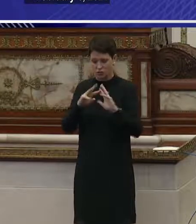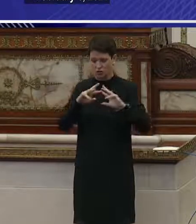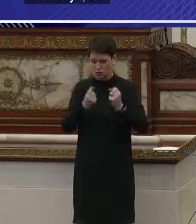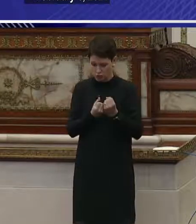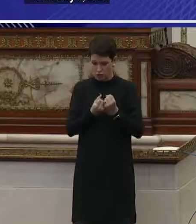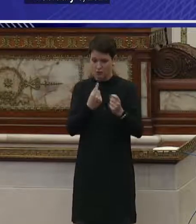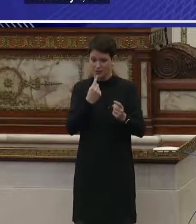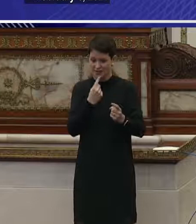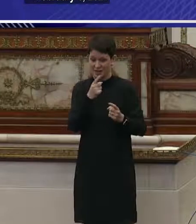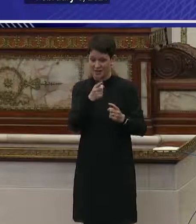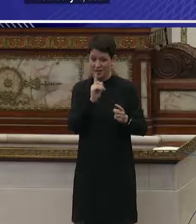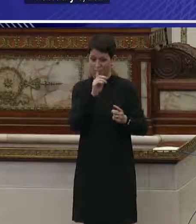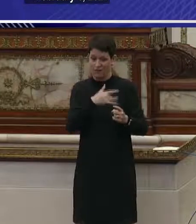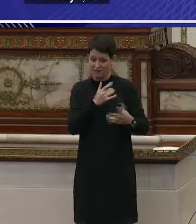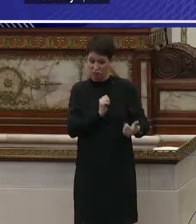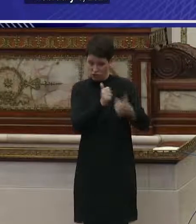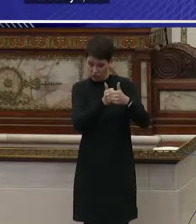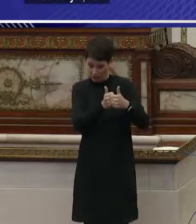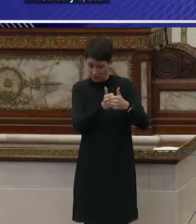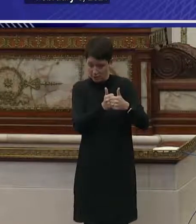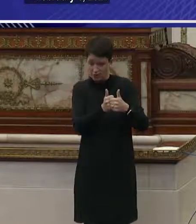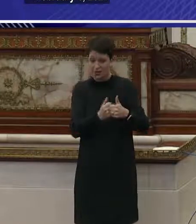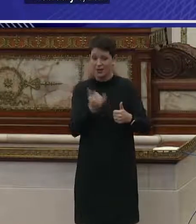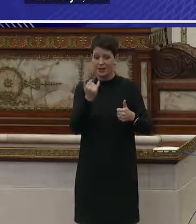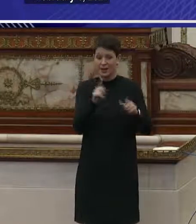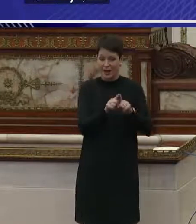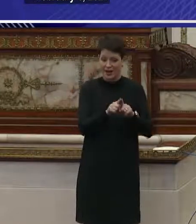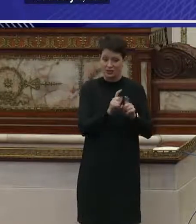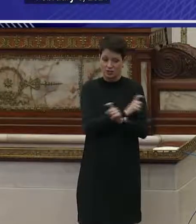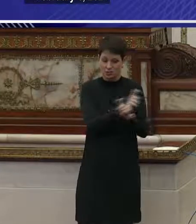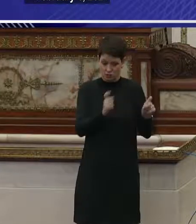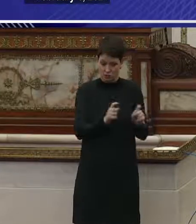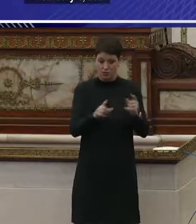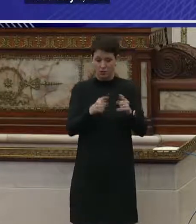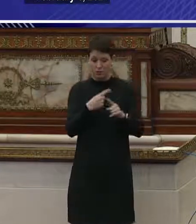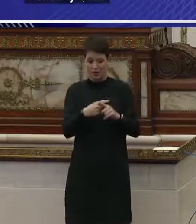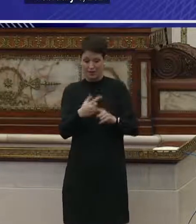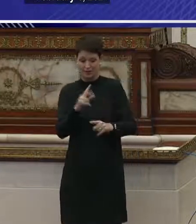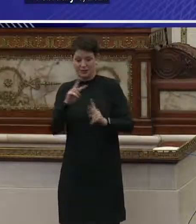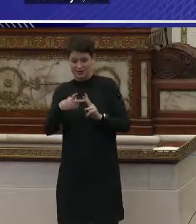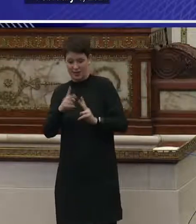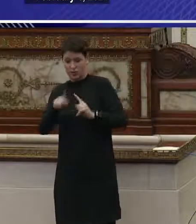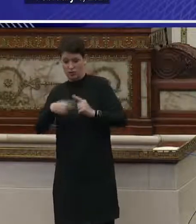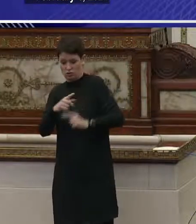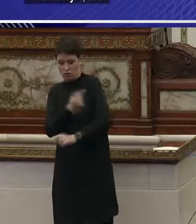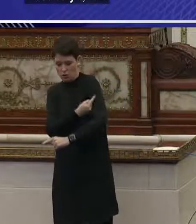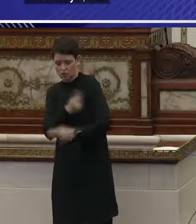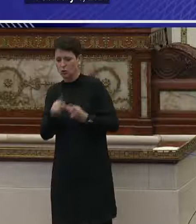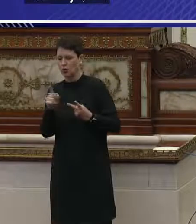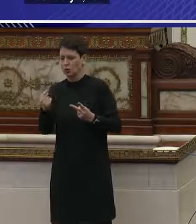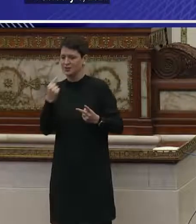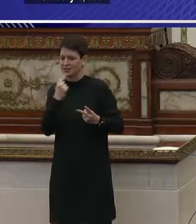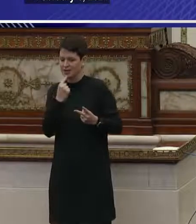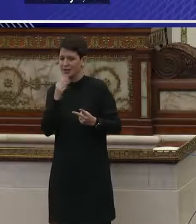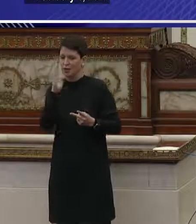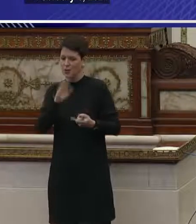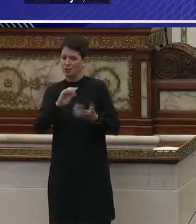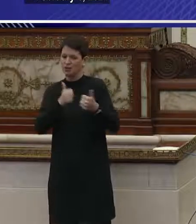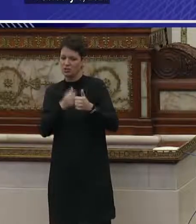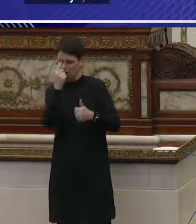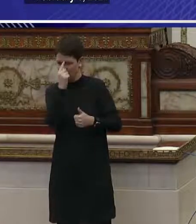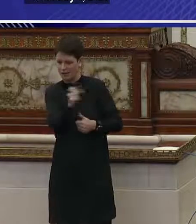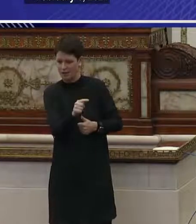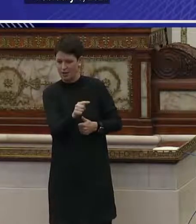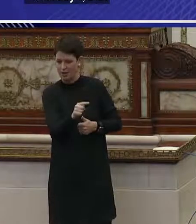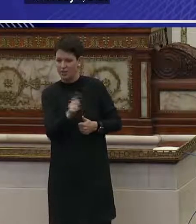Consortium say that they will be challenged as it relates to distribution of additional vaccines where you're saying that it may be challenging?